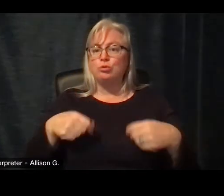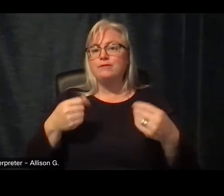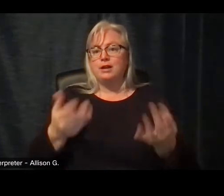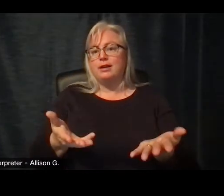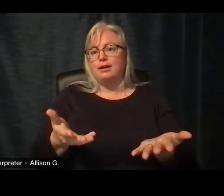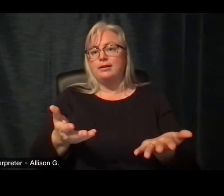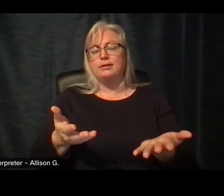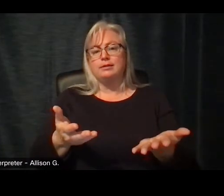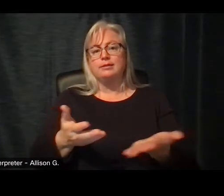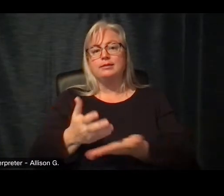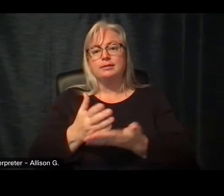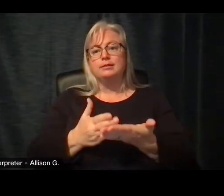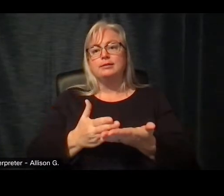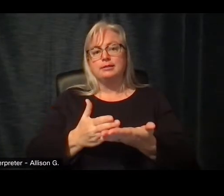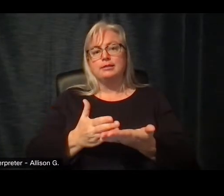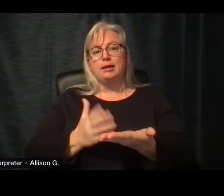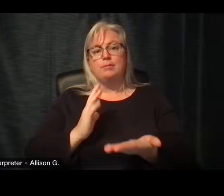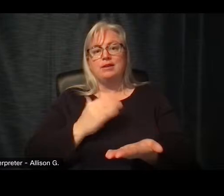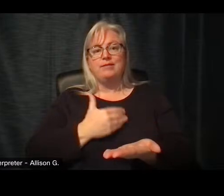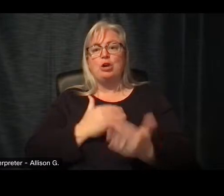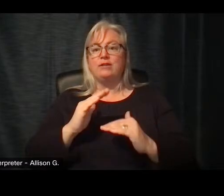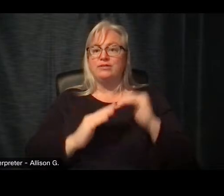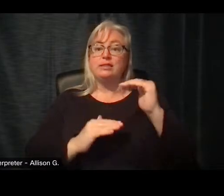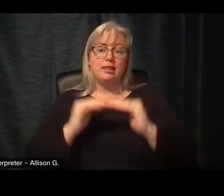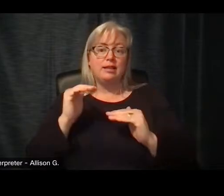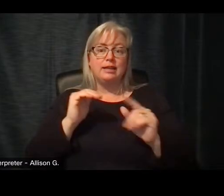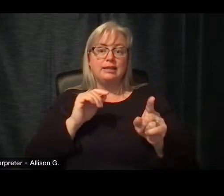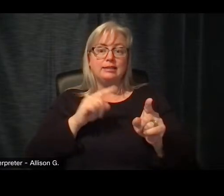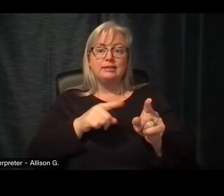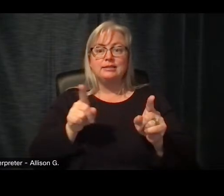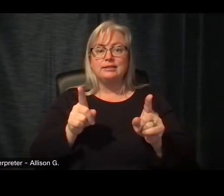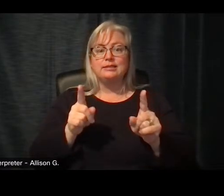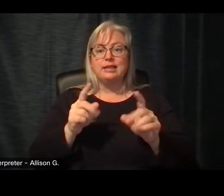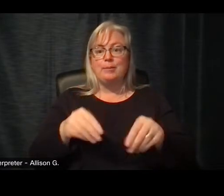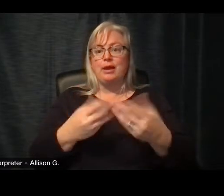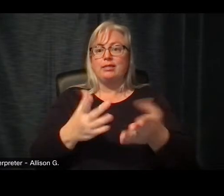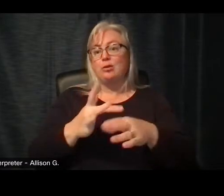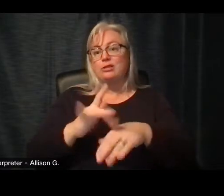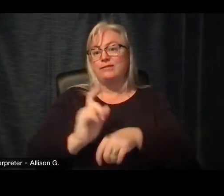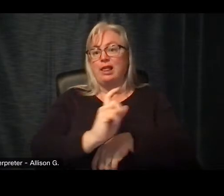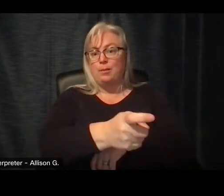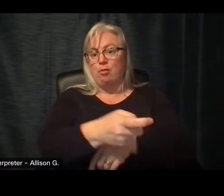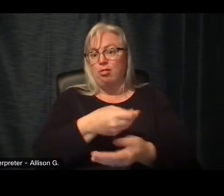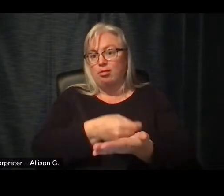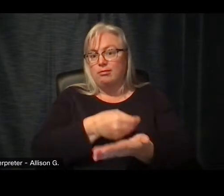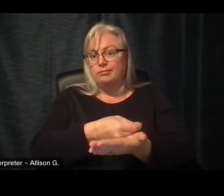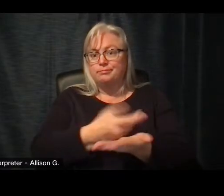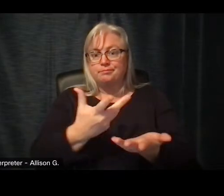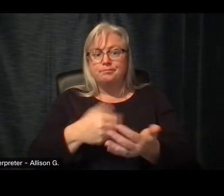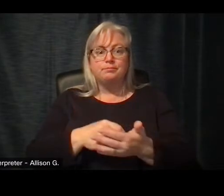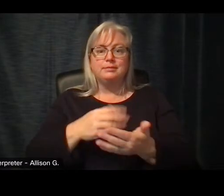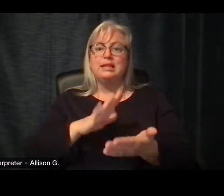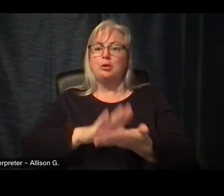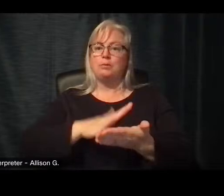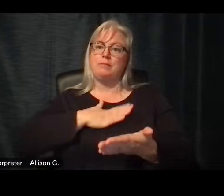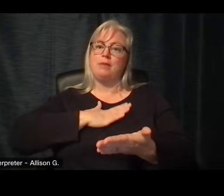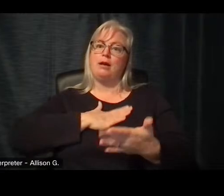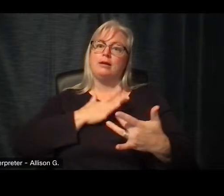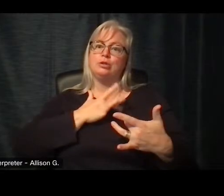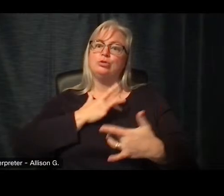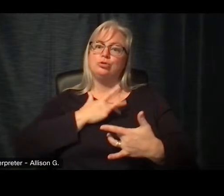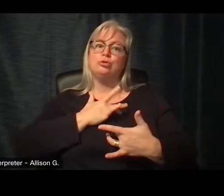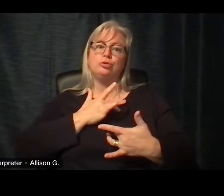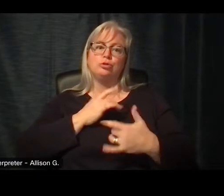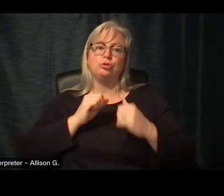provide some of our facilities and make those available. So that would be my concern with